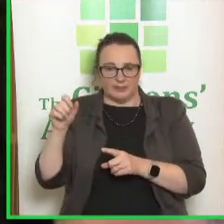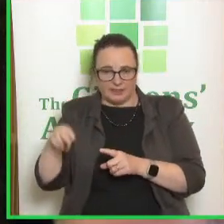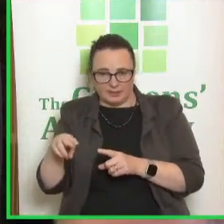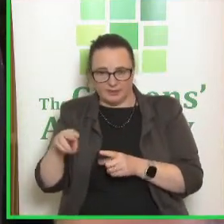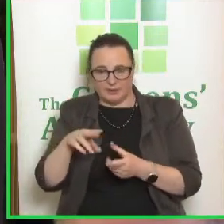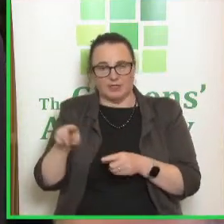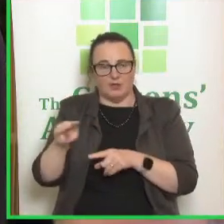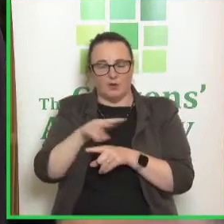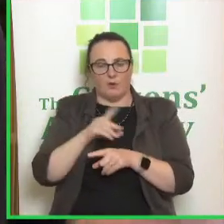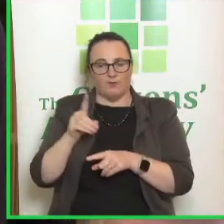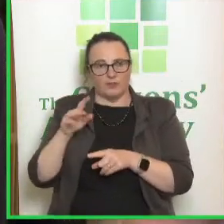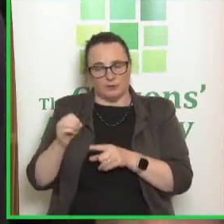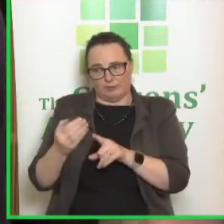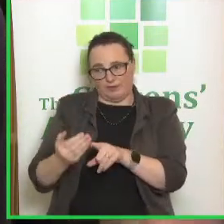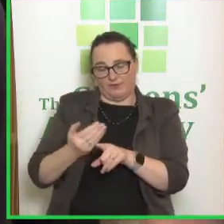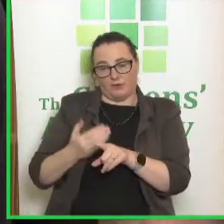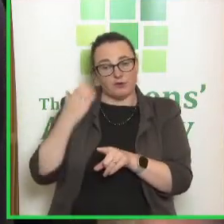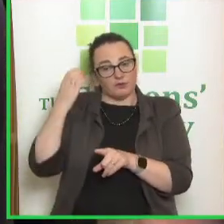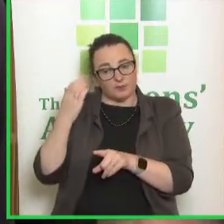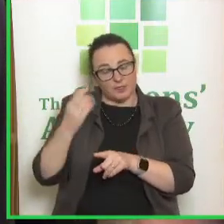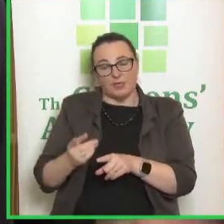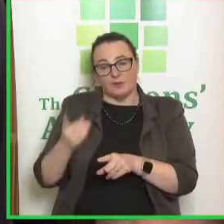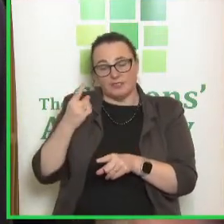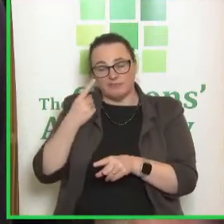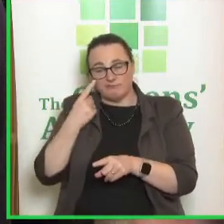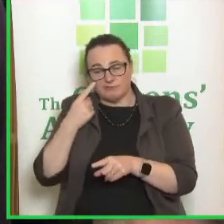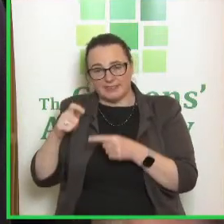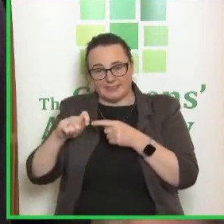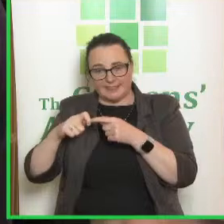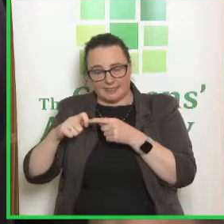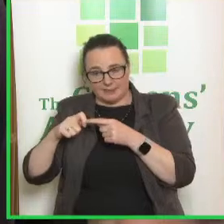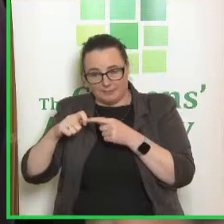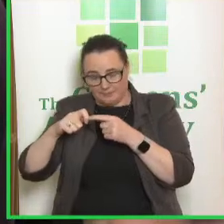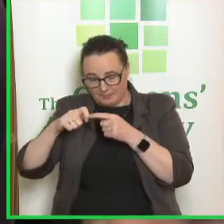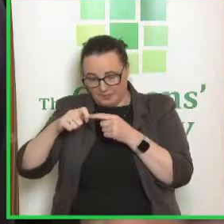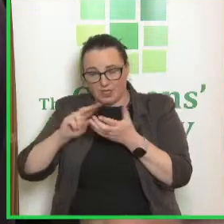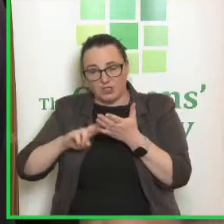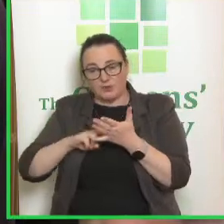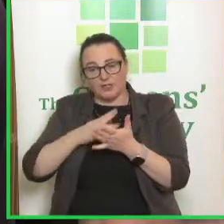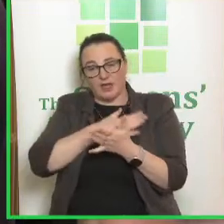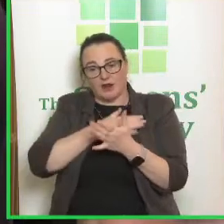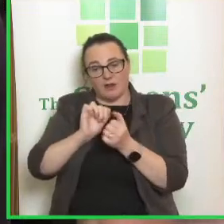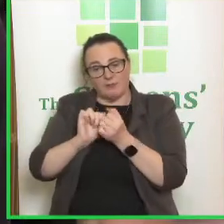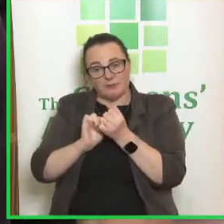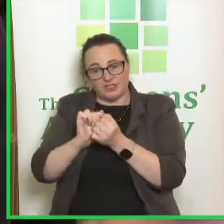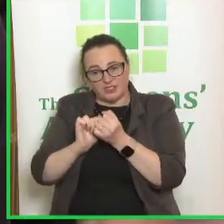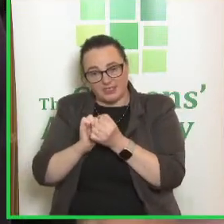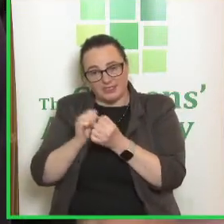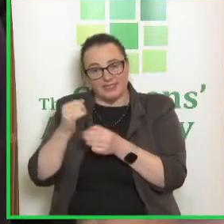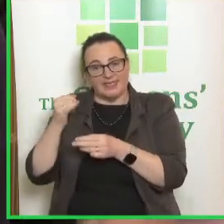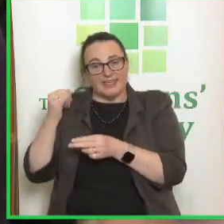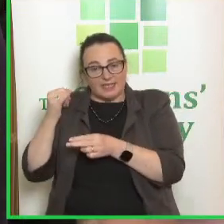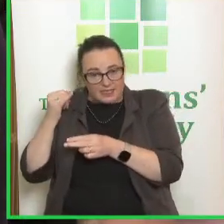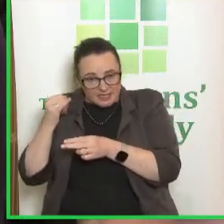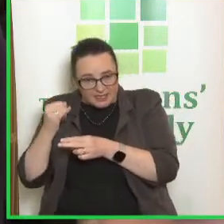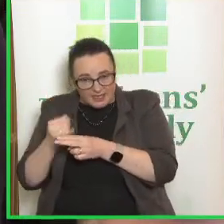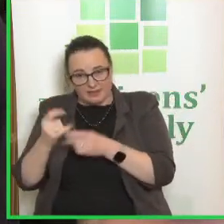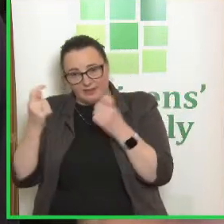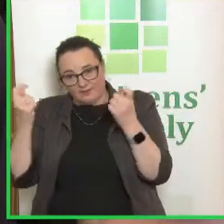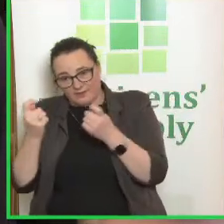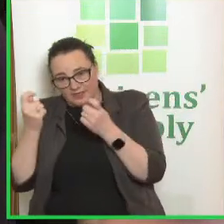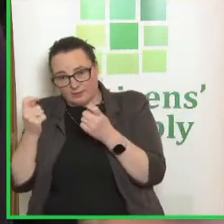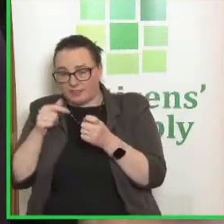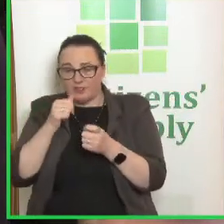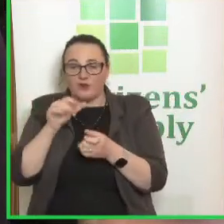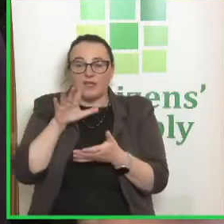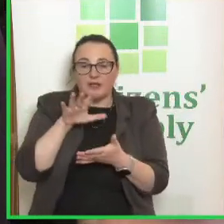overdoses before Christmas, we tested them on our machine that we used in the festival. It didn't detect any nitazines, and it was only when